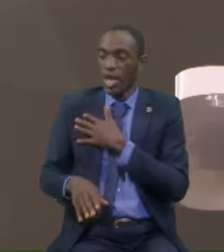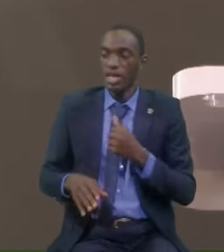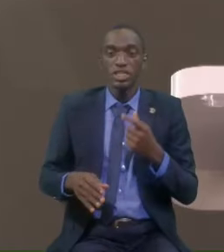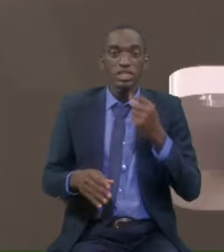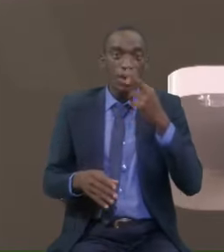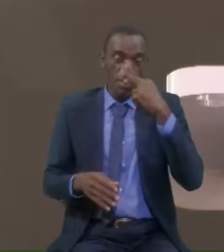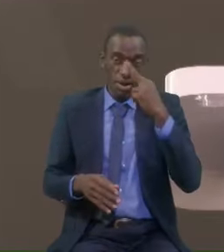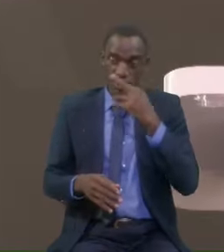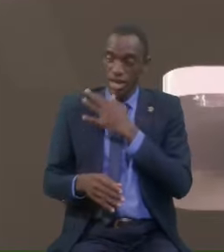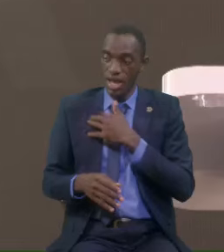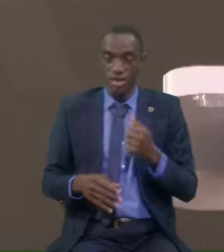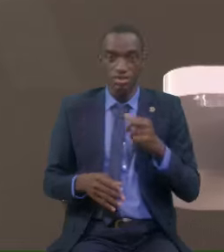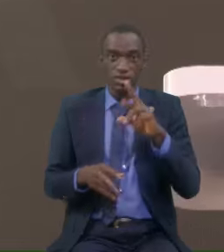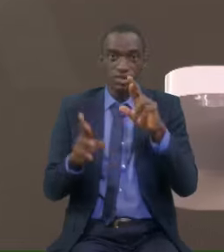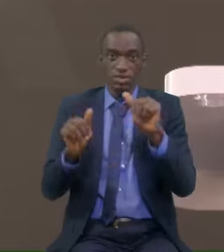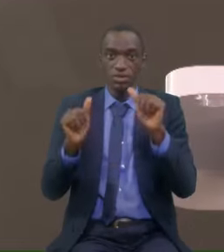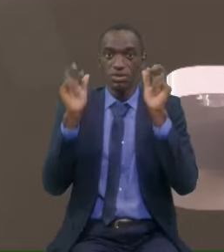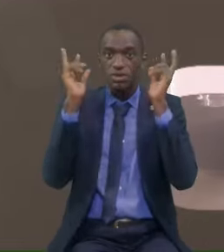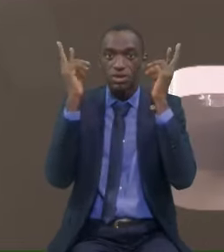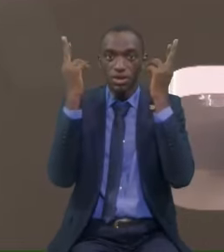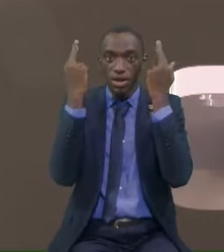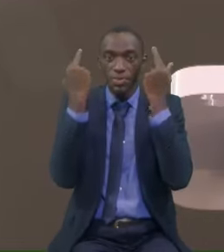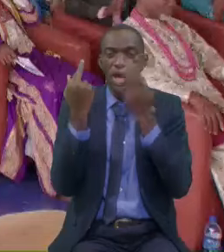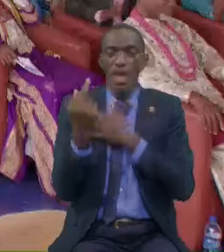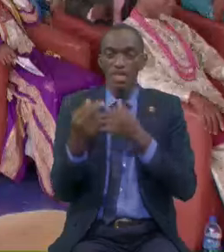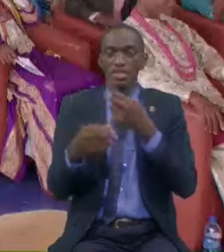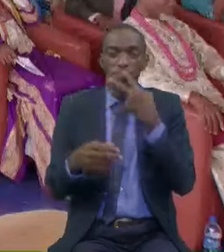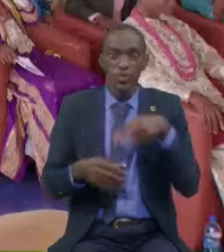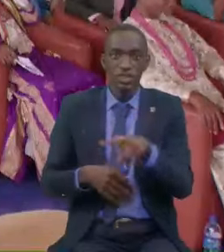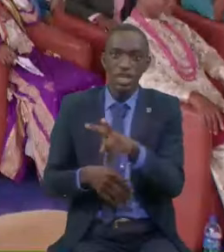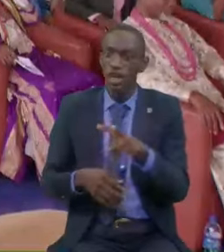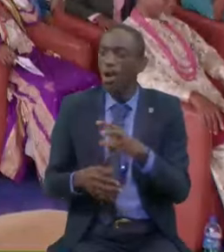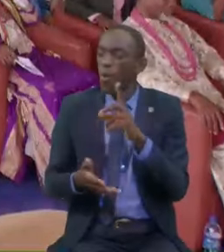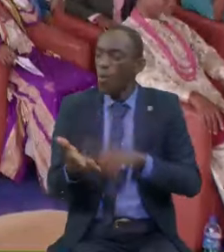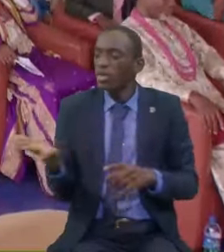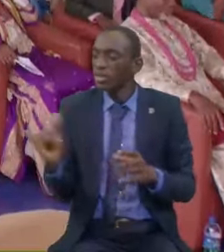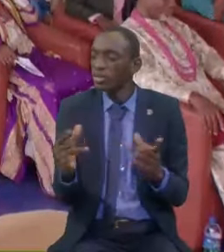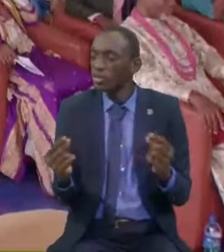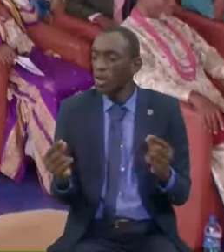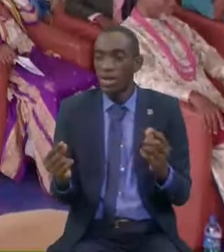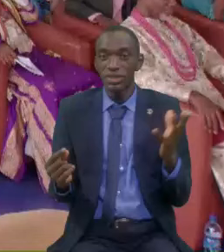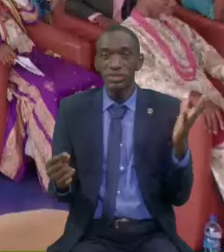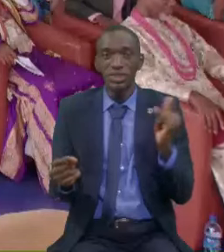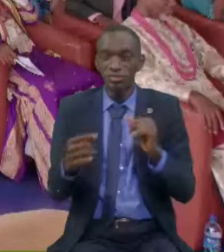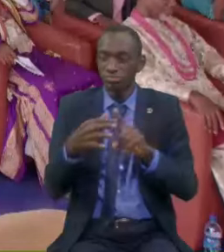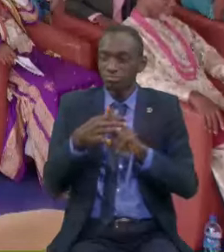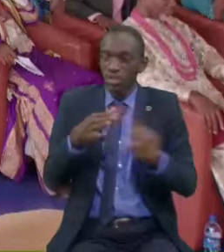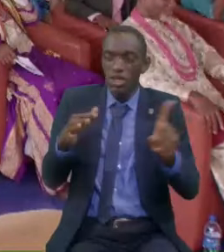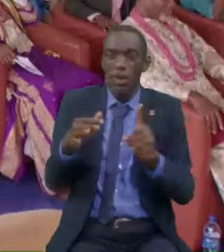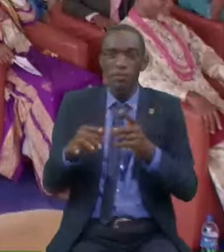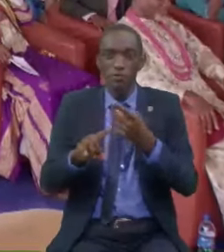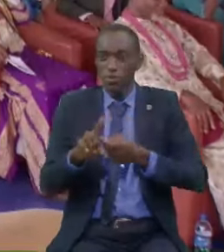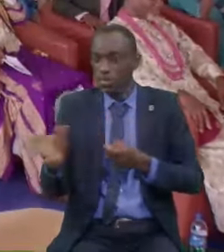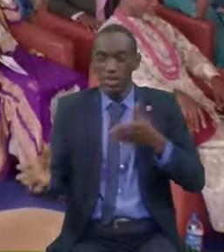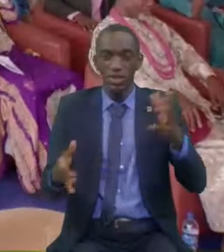everything. What do they do when the fire begins to burn? They come from there. They are running out. And when